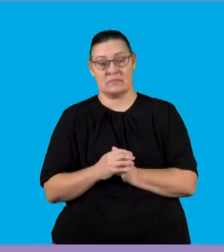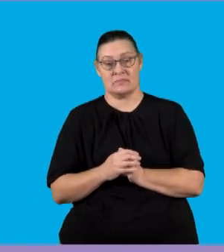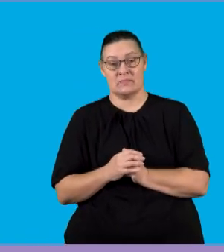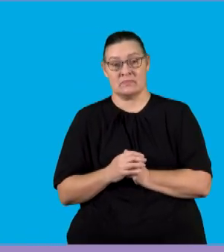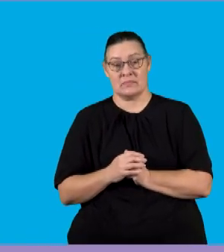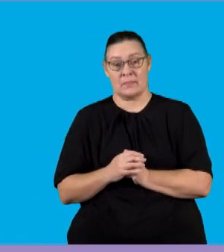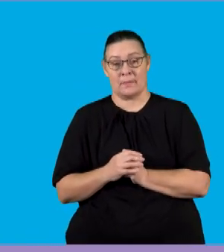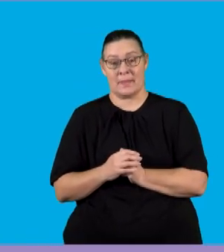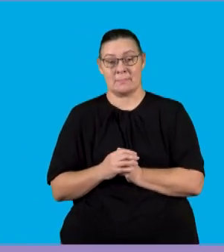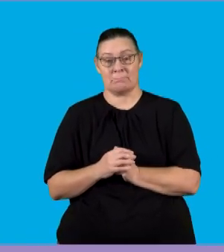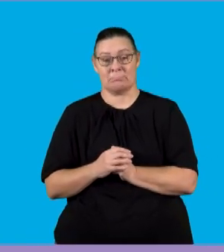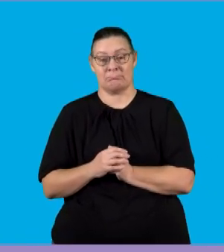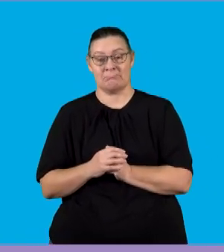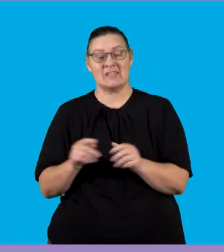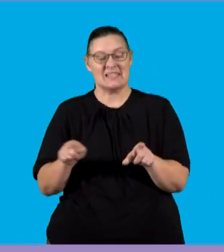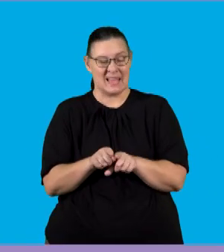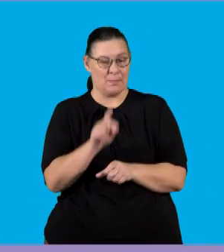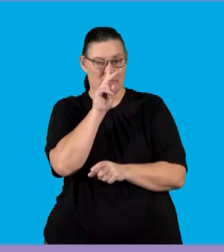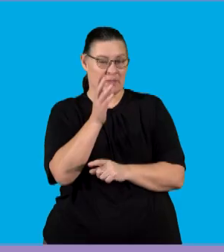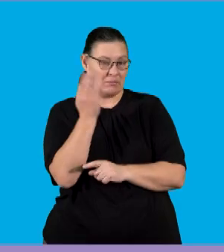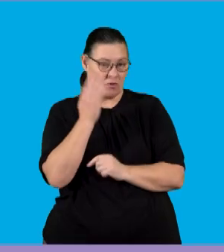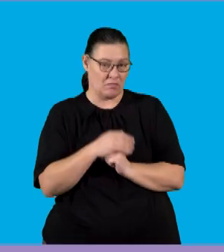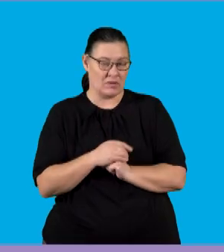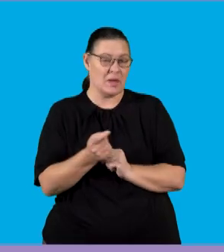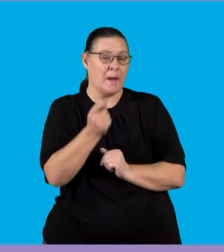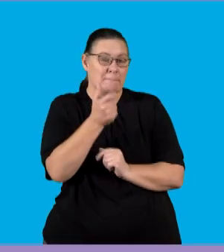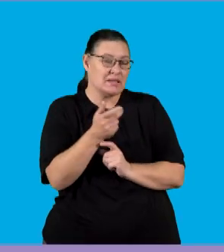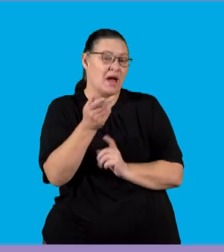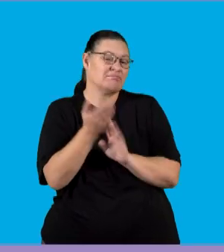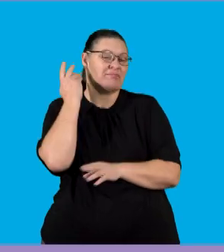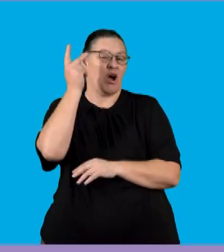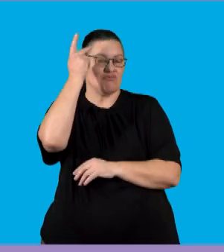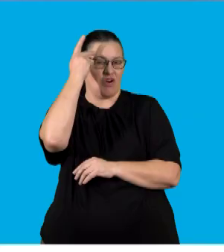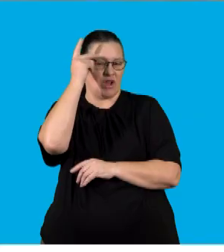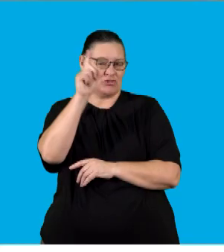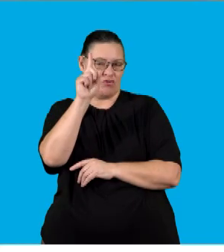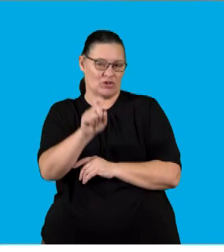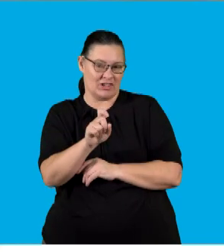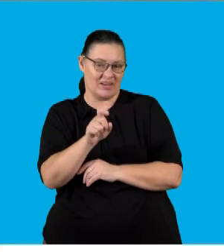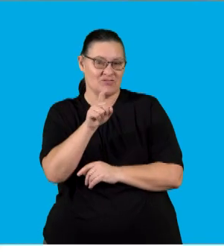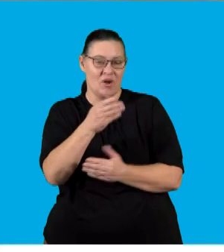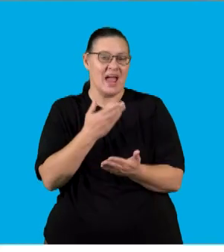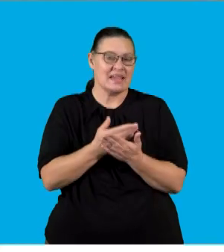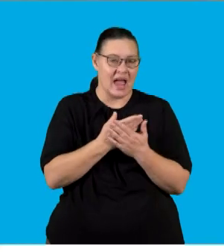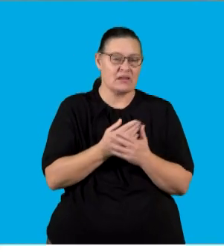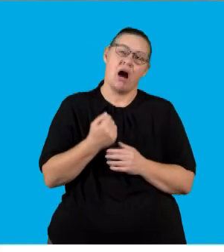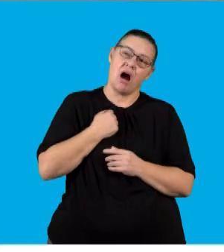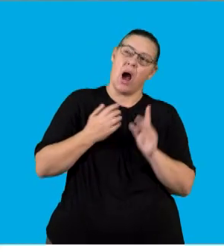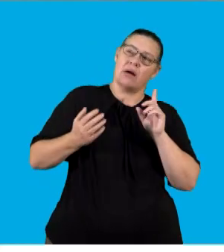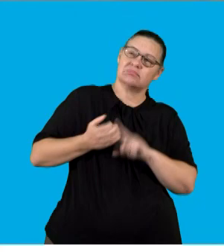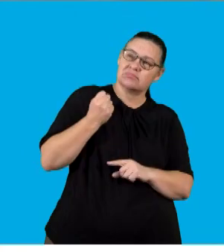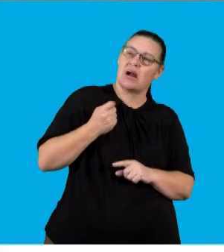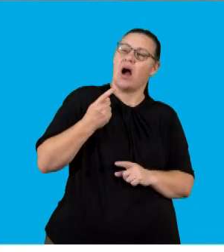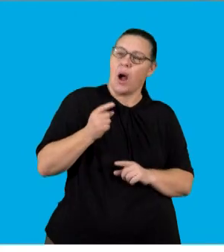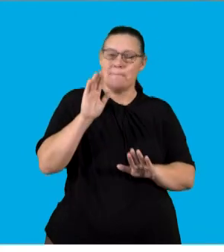by 2, as we have seen there. So that was a bit of a pre-knowledge question, just so that we can remind